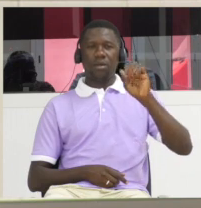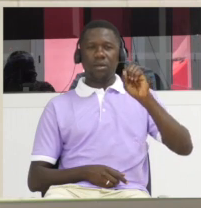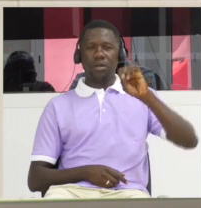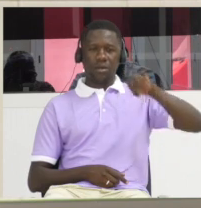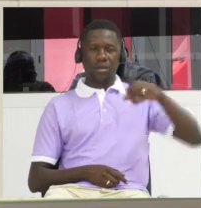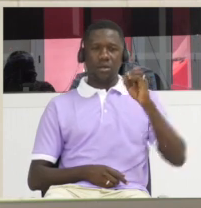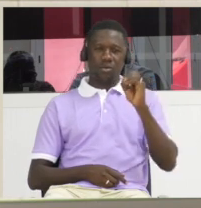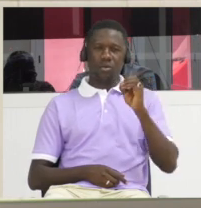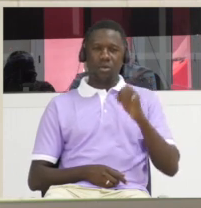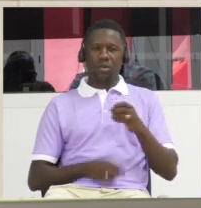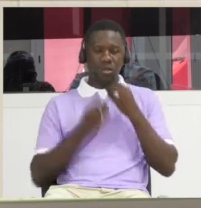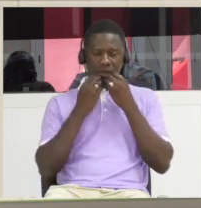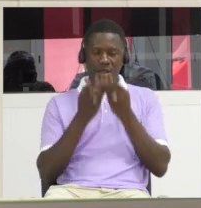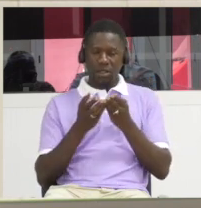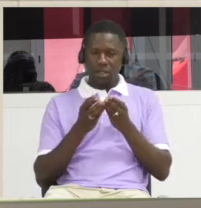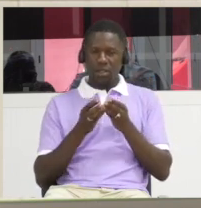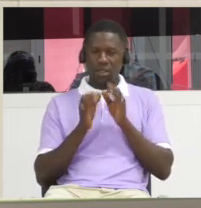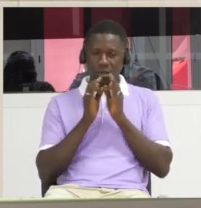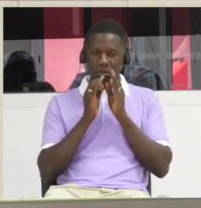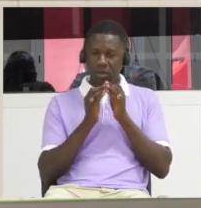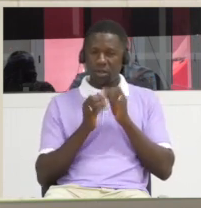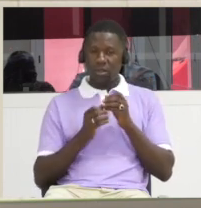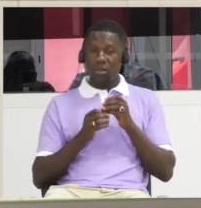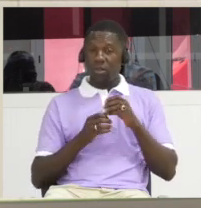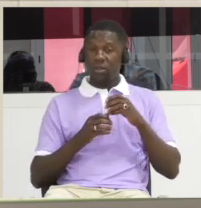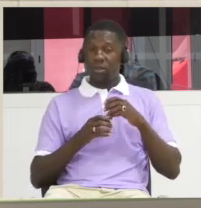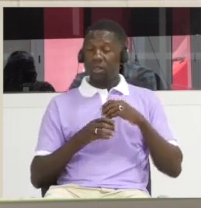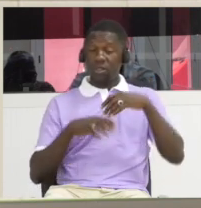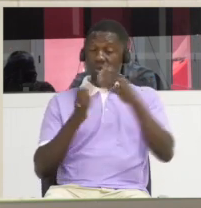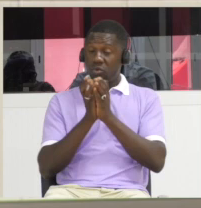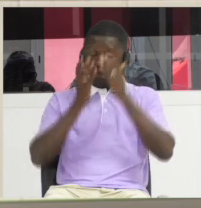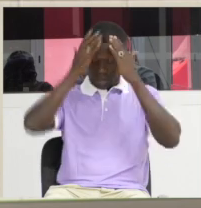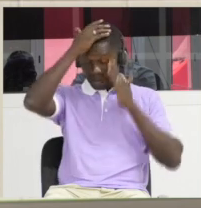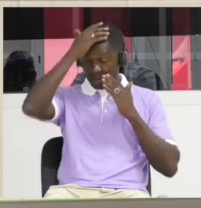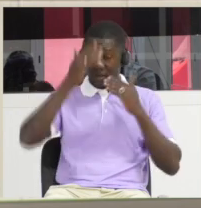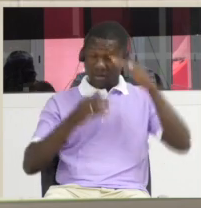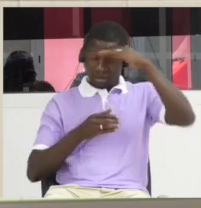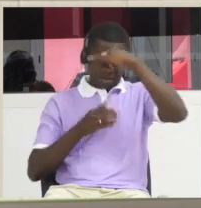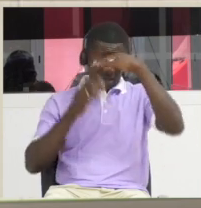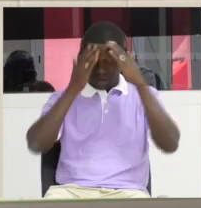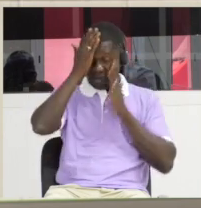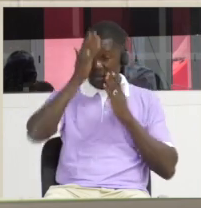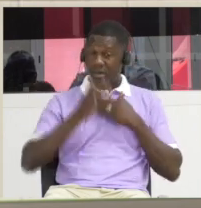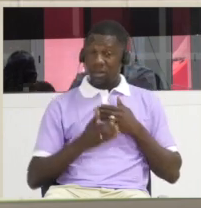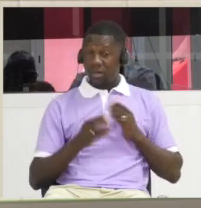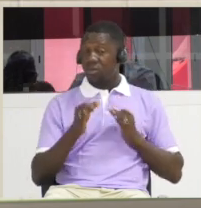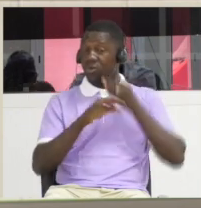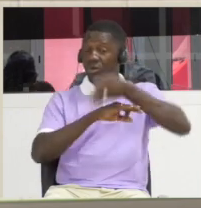have crossed the bridge and they are advancing towards Banjul, but we understand that